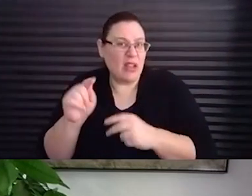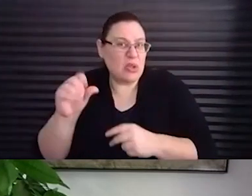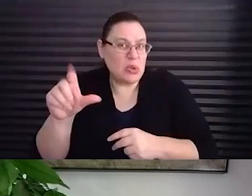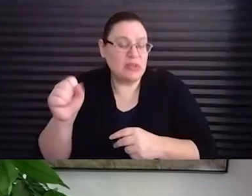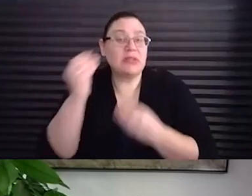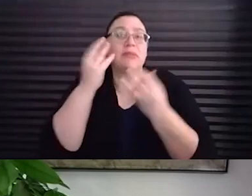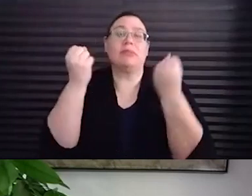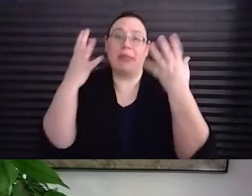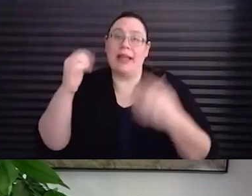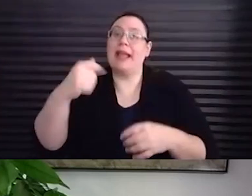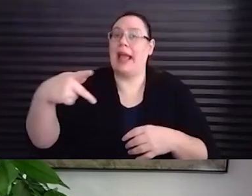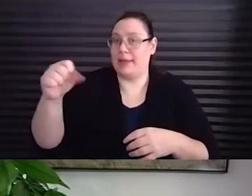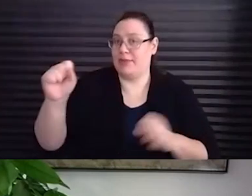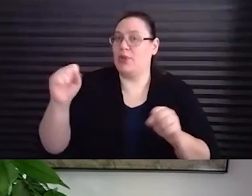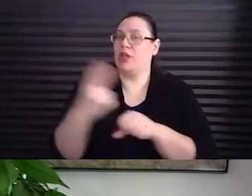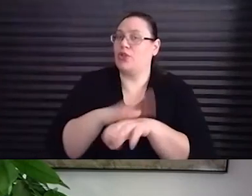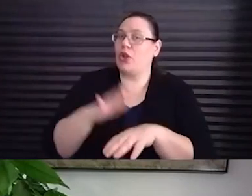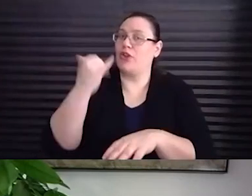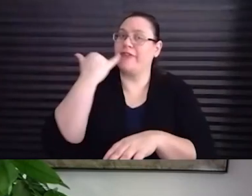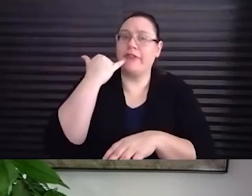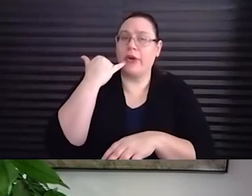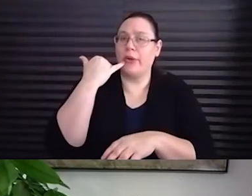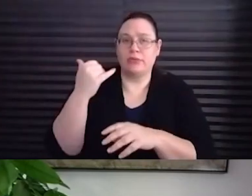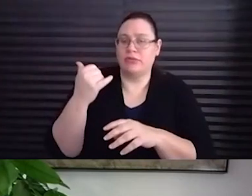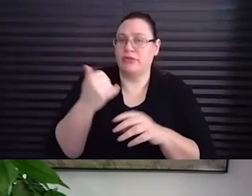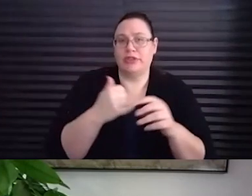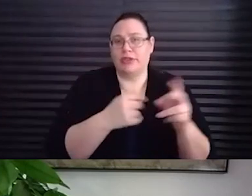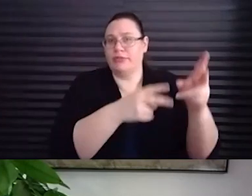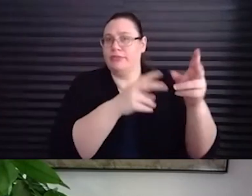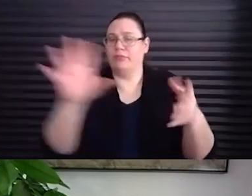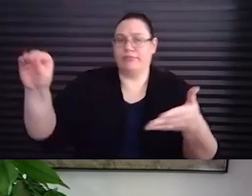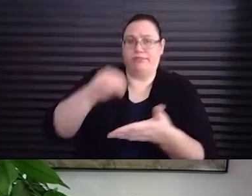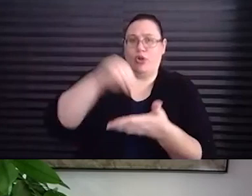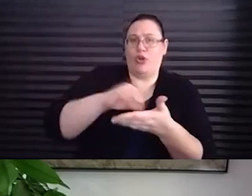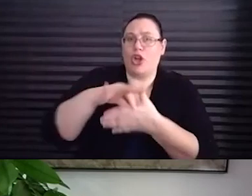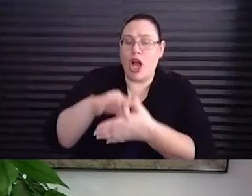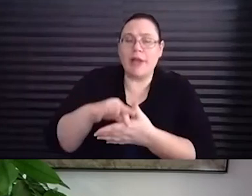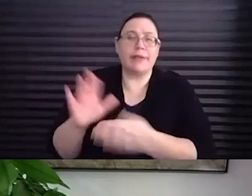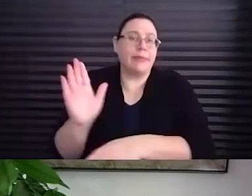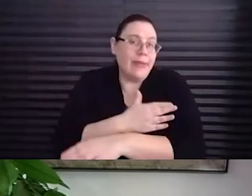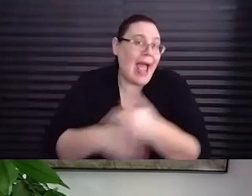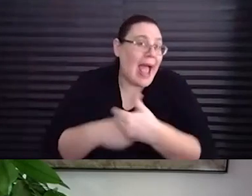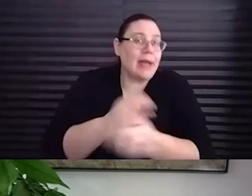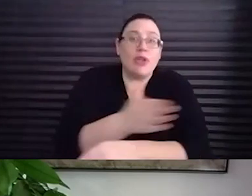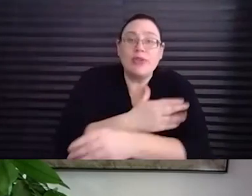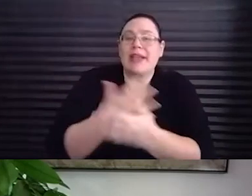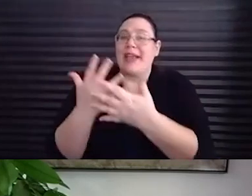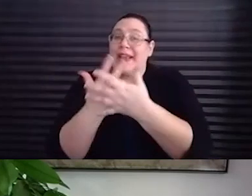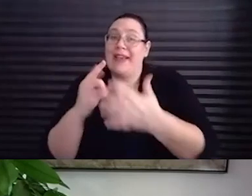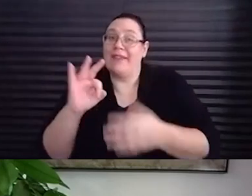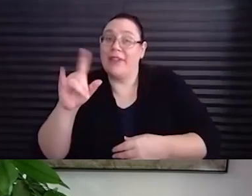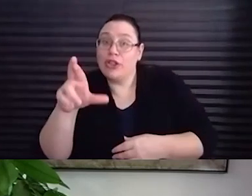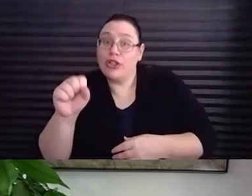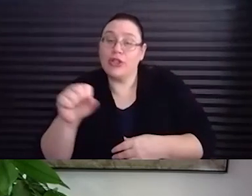of apps that you can use on your phone to pull in that content, the video. You can add music, you can add filters, you can add effects. So